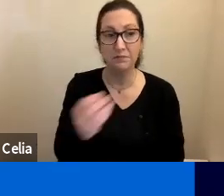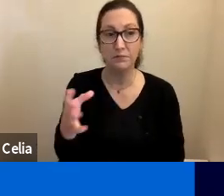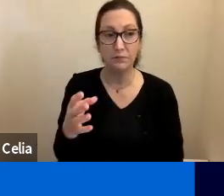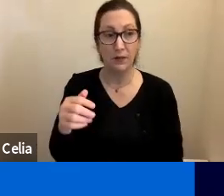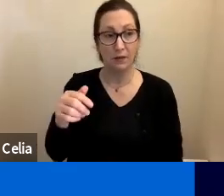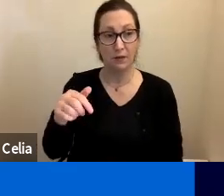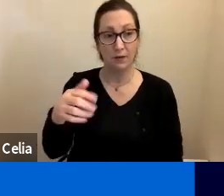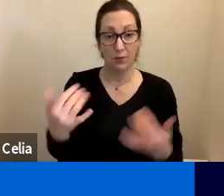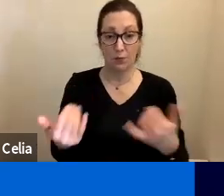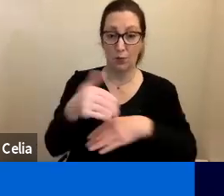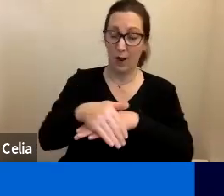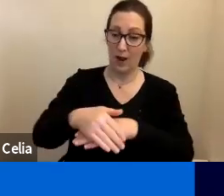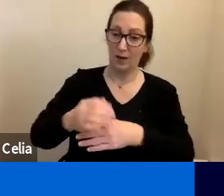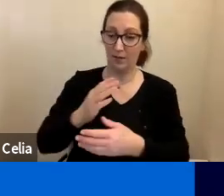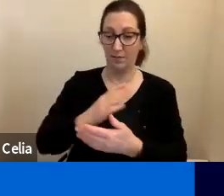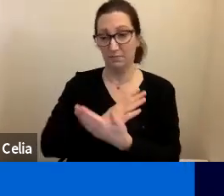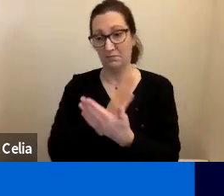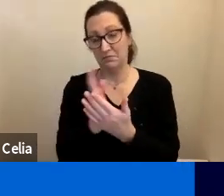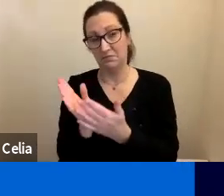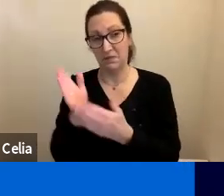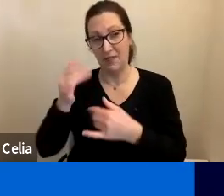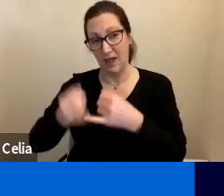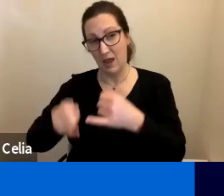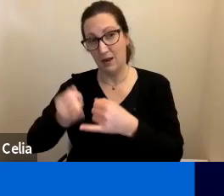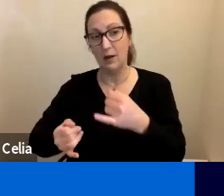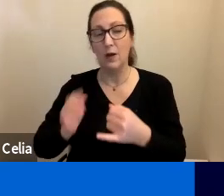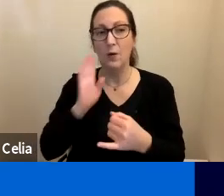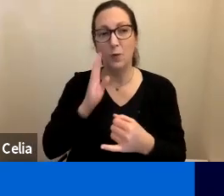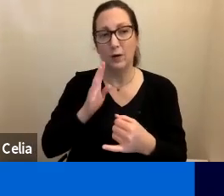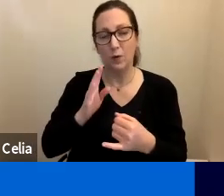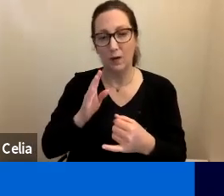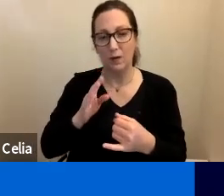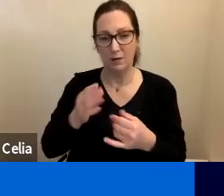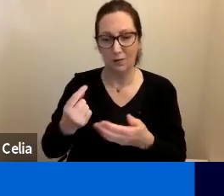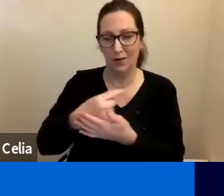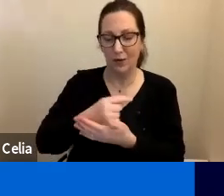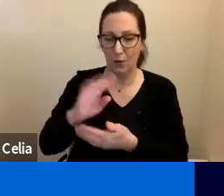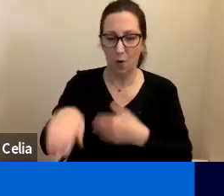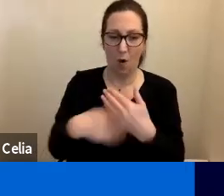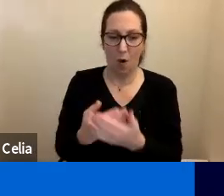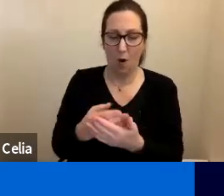this session, kind of walk through the outstanding data requests so that we can ensure that we